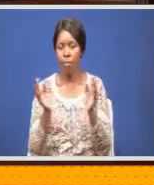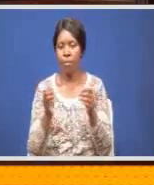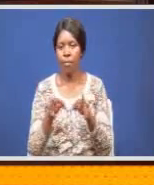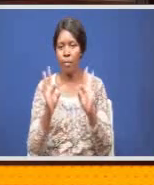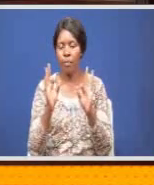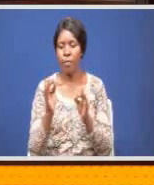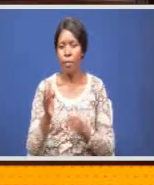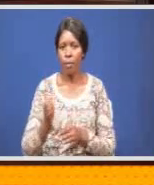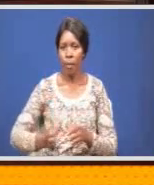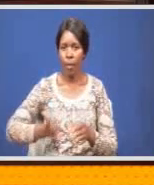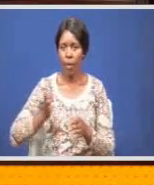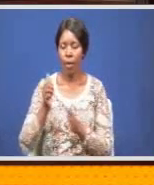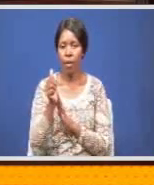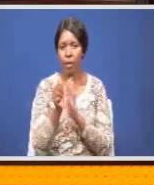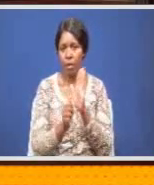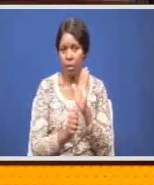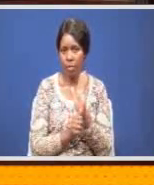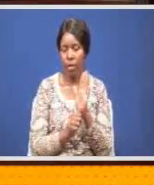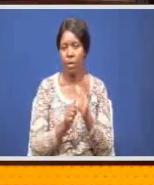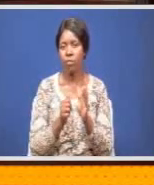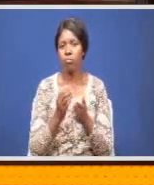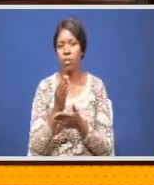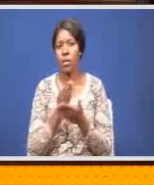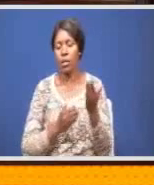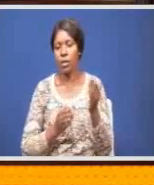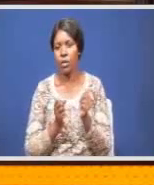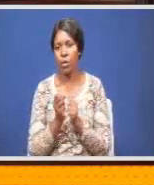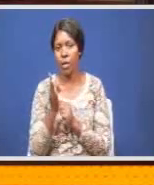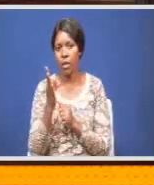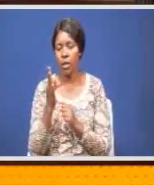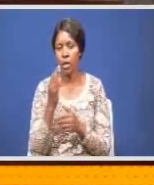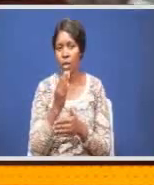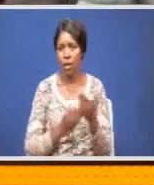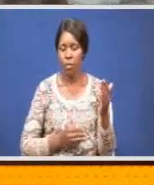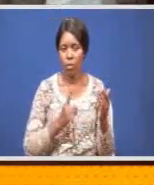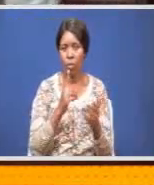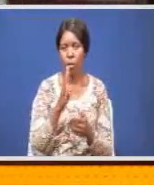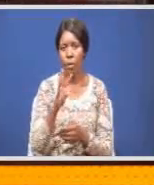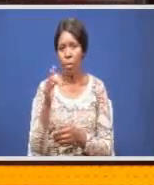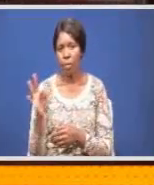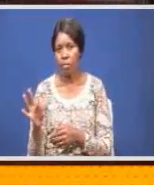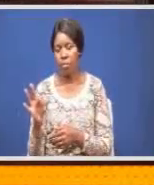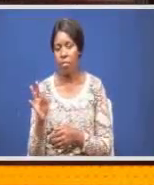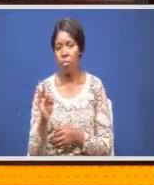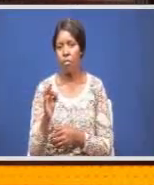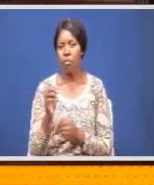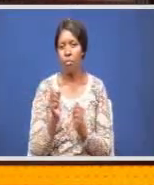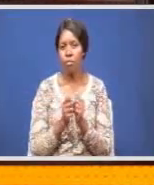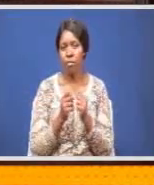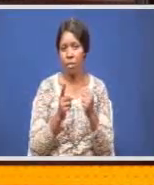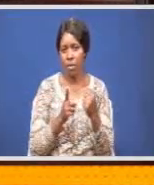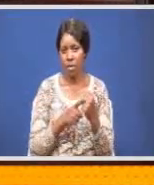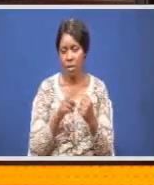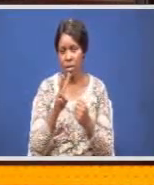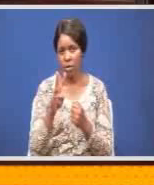Act, 2003, sections 13, subsection 1, B, F, subsections 16 and 24